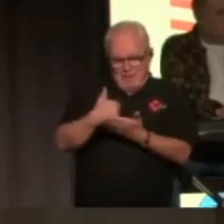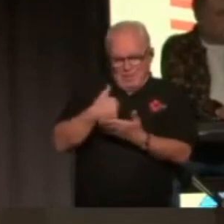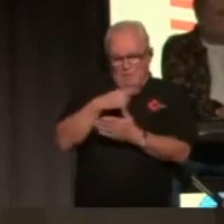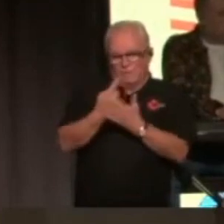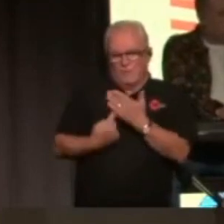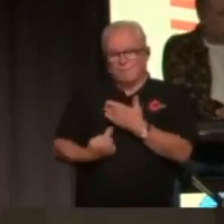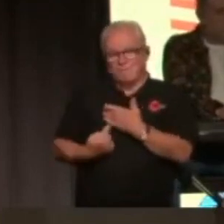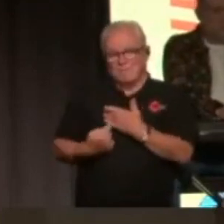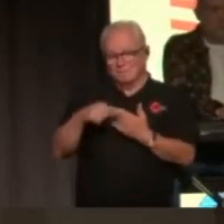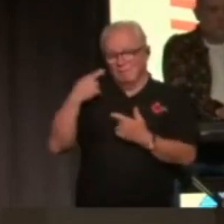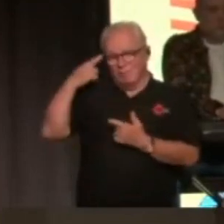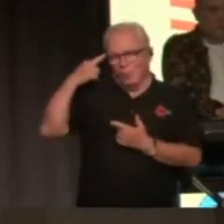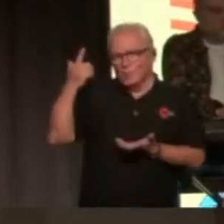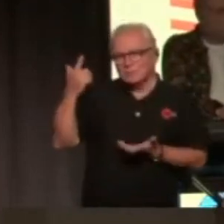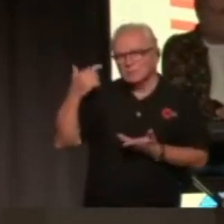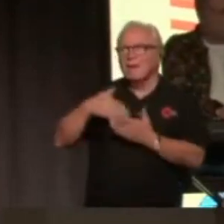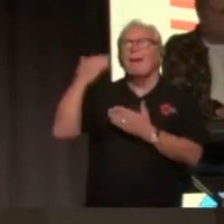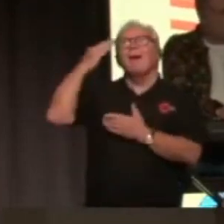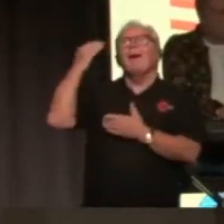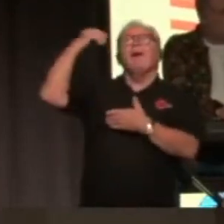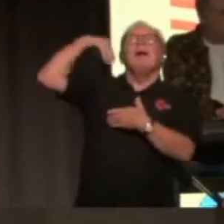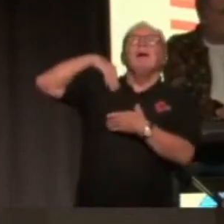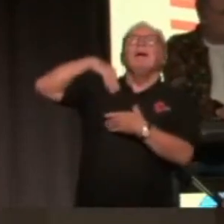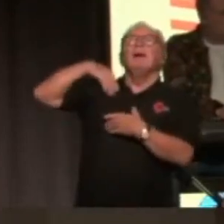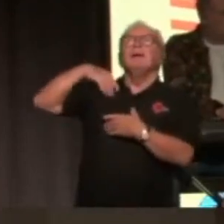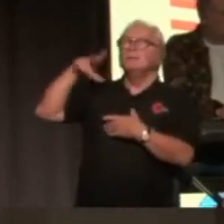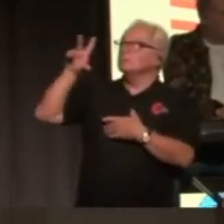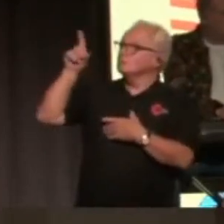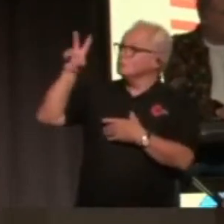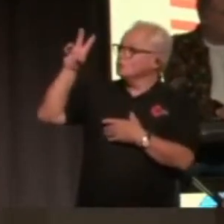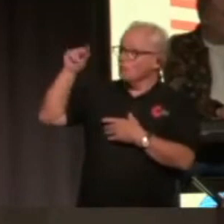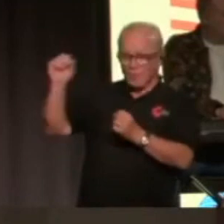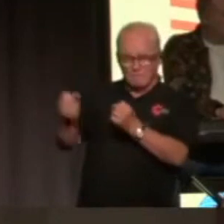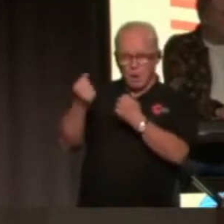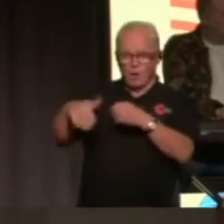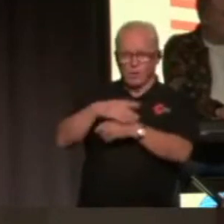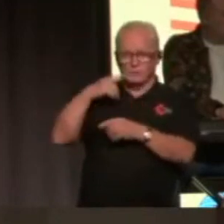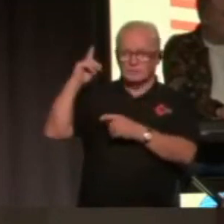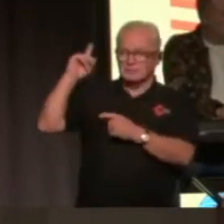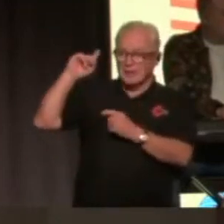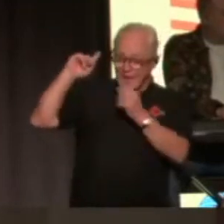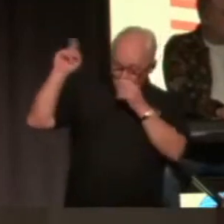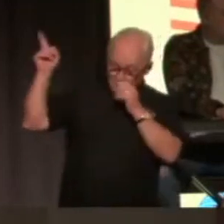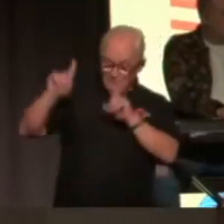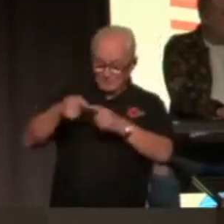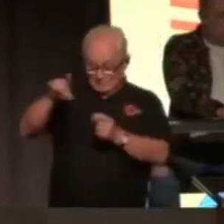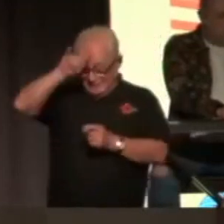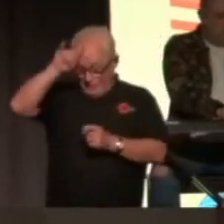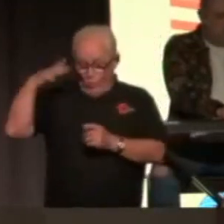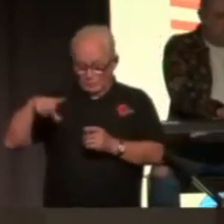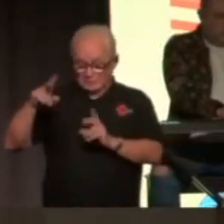your thoughts and from those imaginations. You have no power over him to steal. He will want to steal, kill, and destroy.